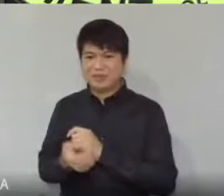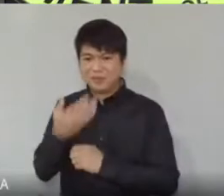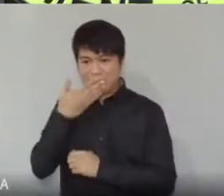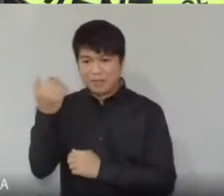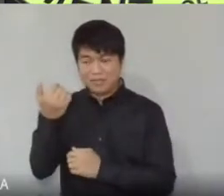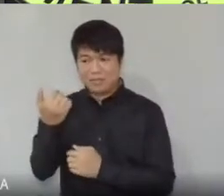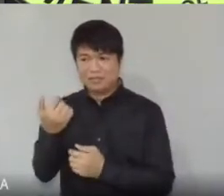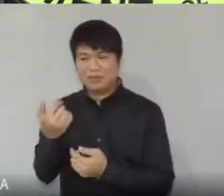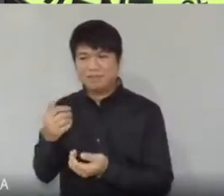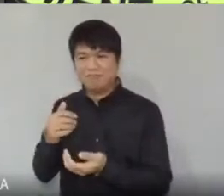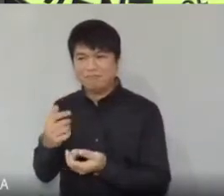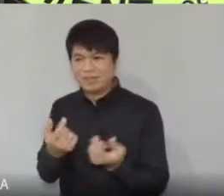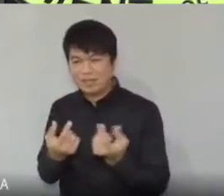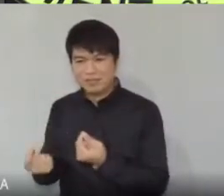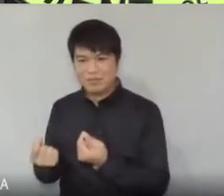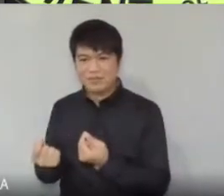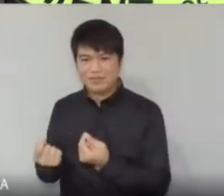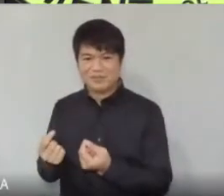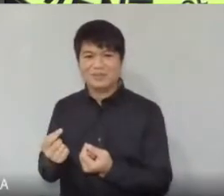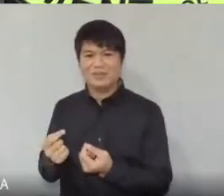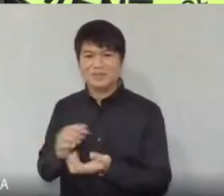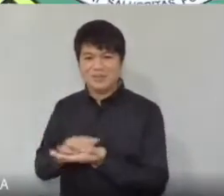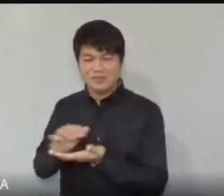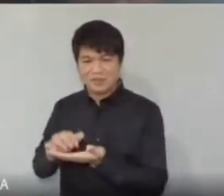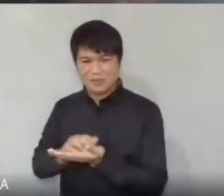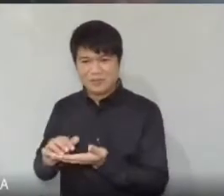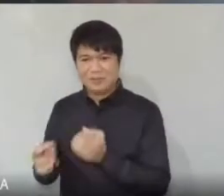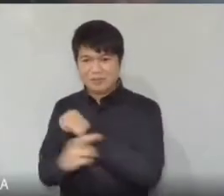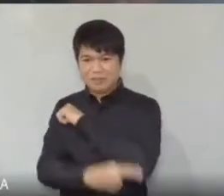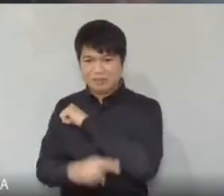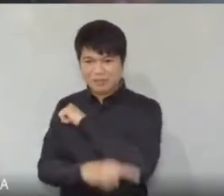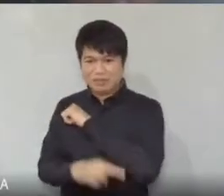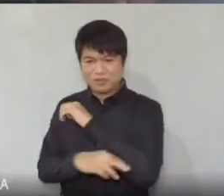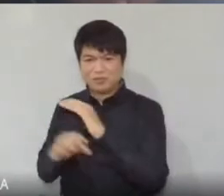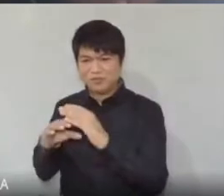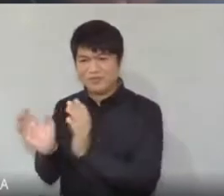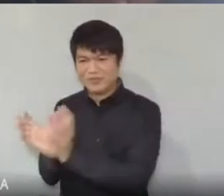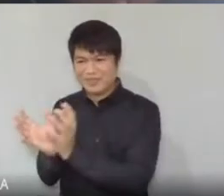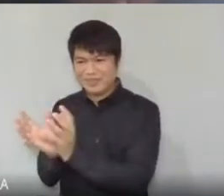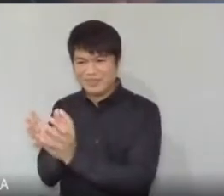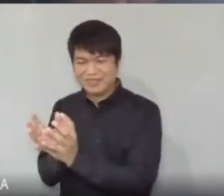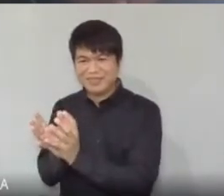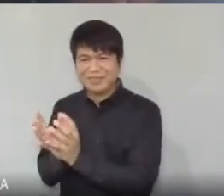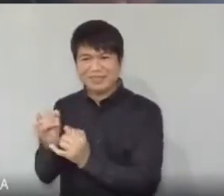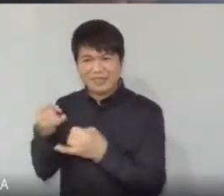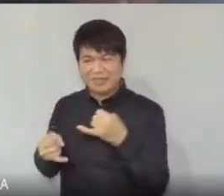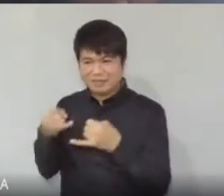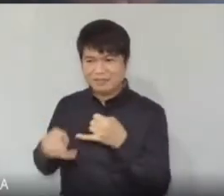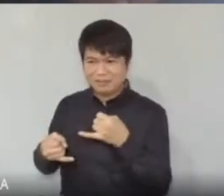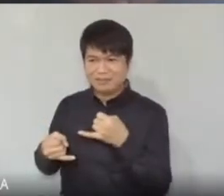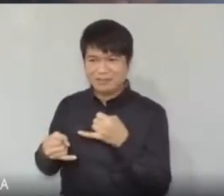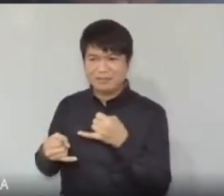Health Office of Quezon Province. Together with Governor Danilo Suarez, she's been leading efforts in the pandemic